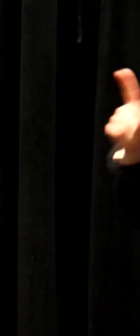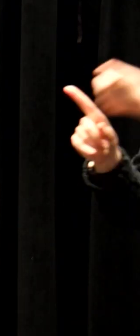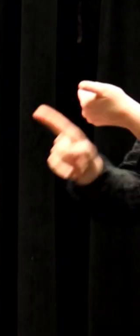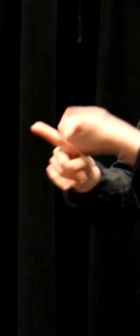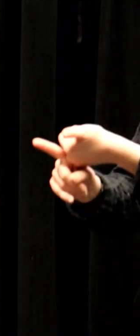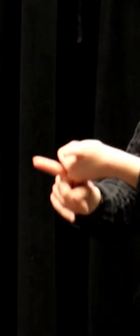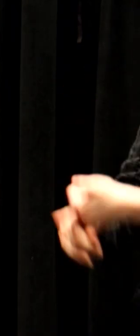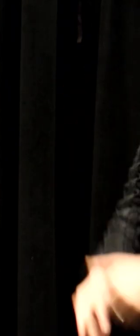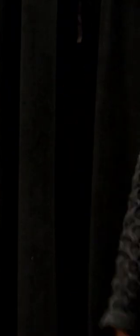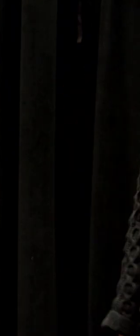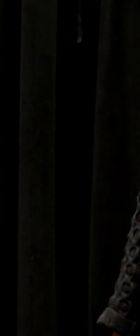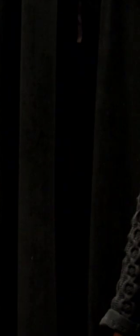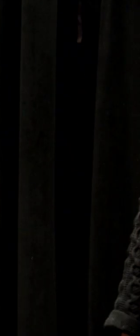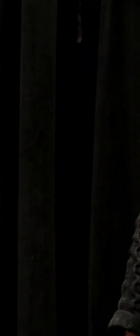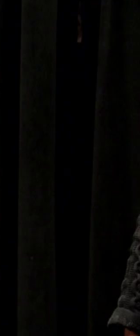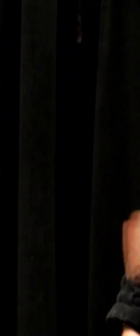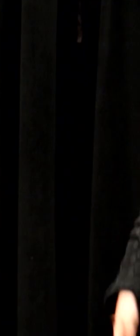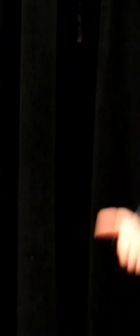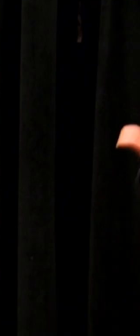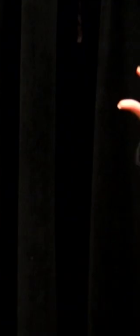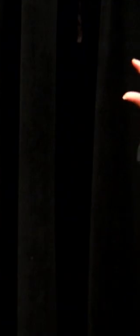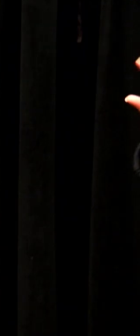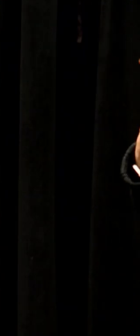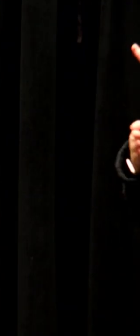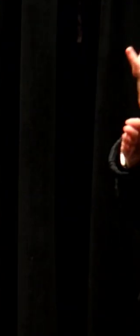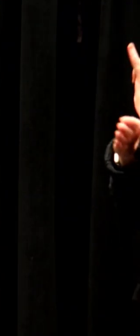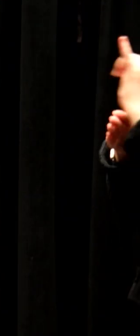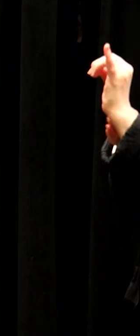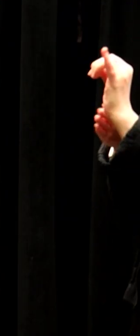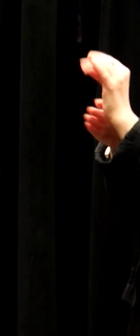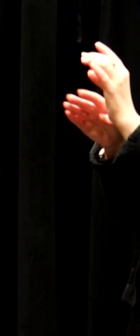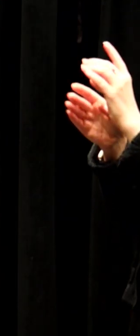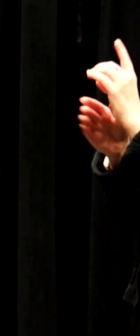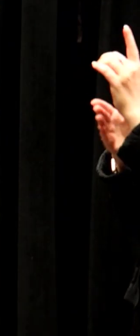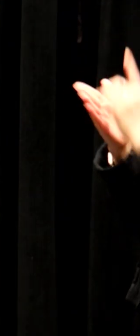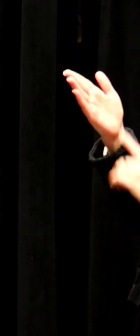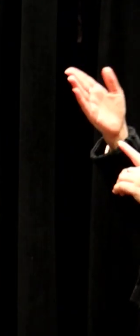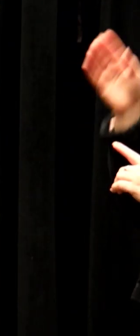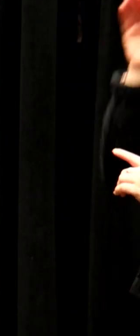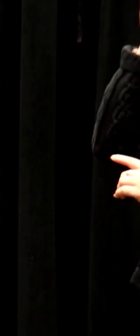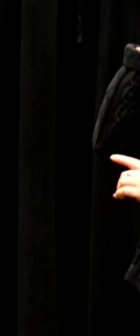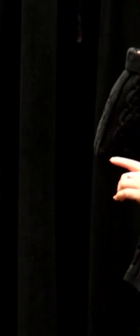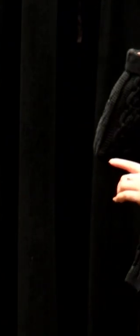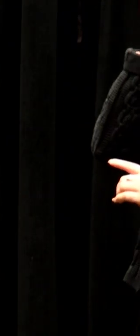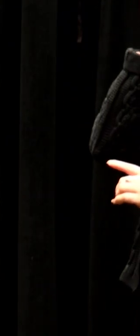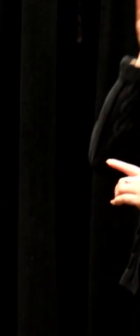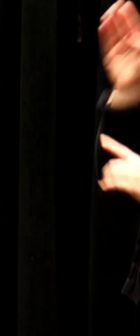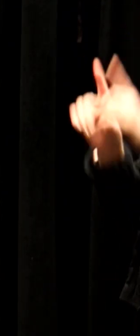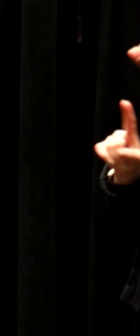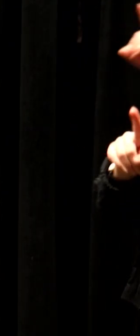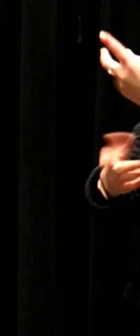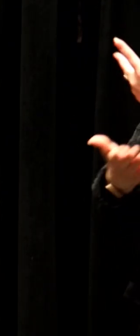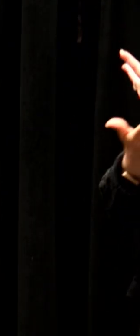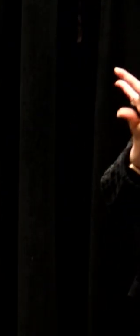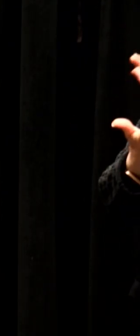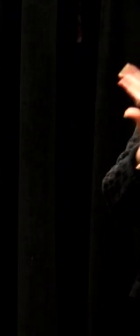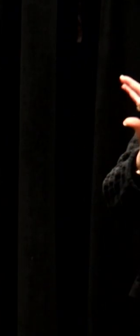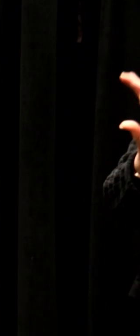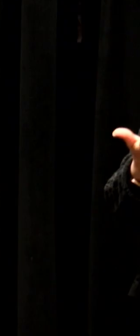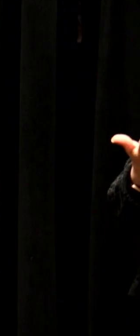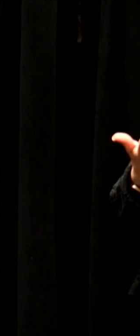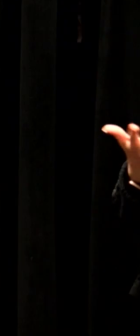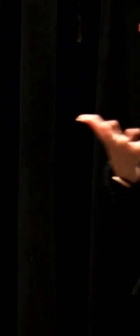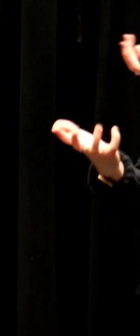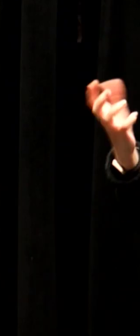I have a master's degree in industrial design. I went to graduate school because I really wanted to go into academia, and you